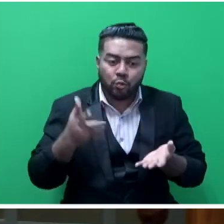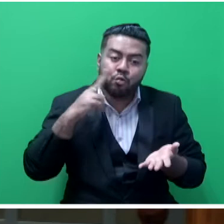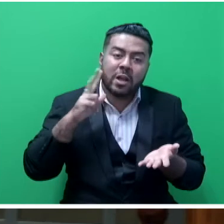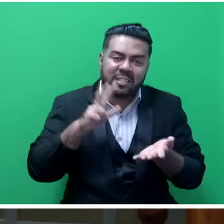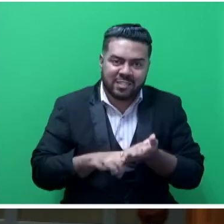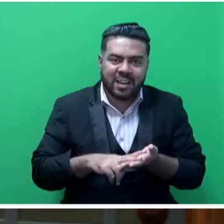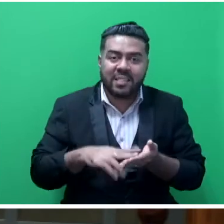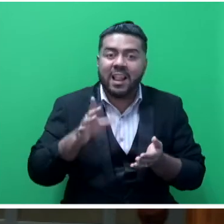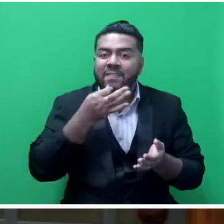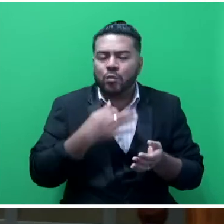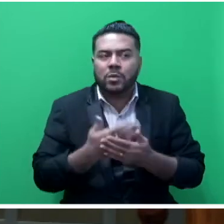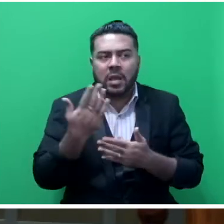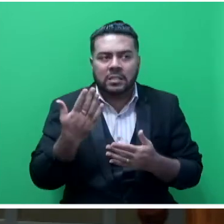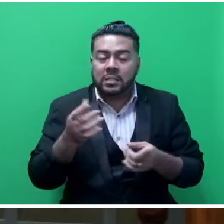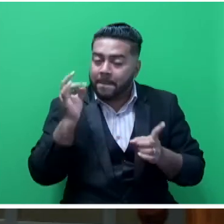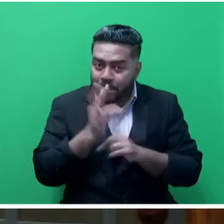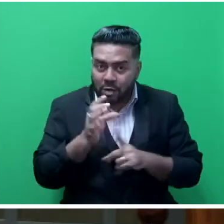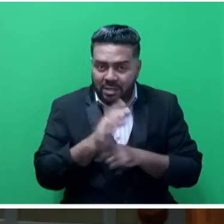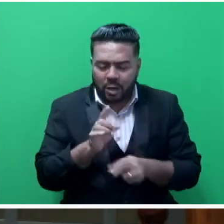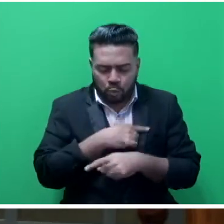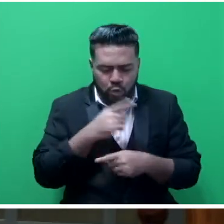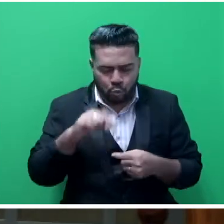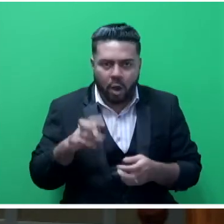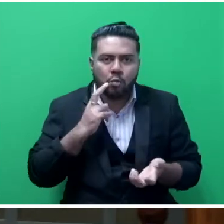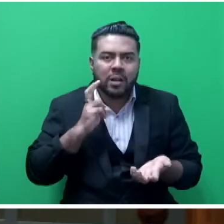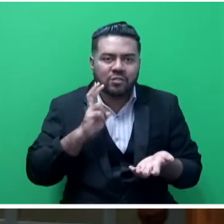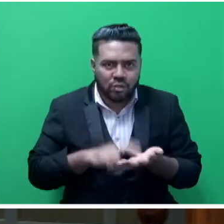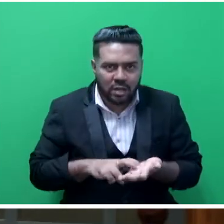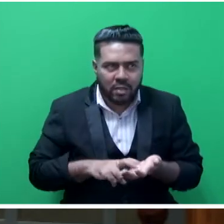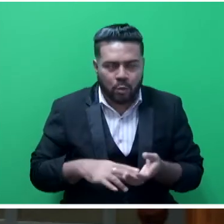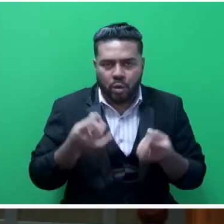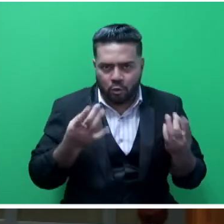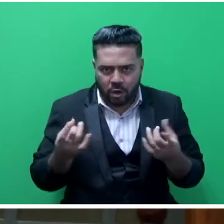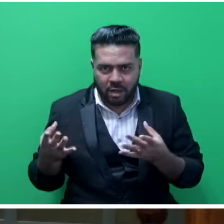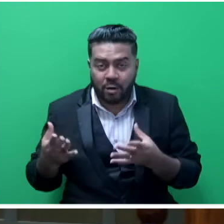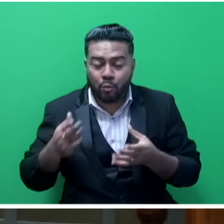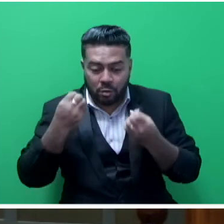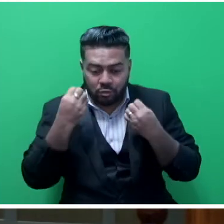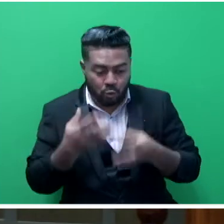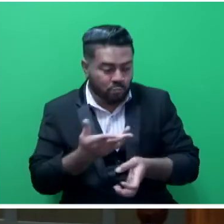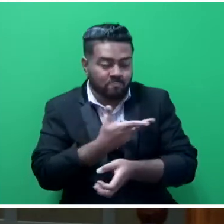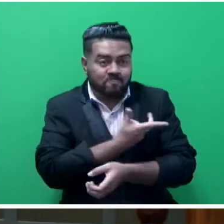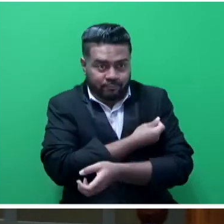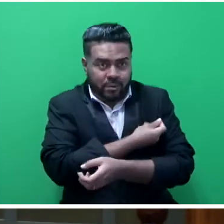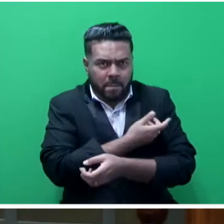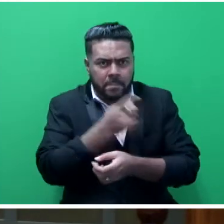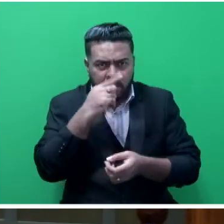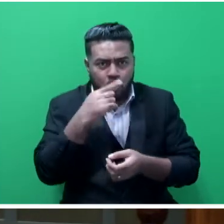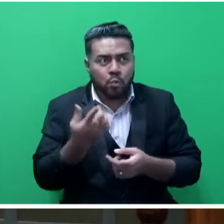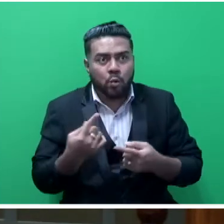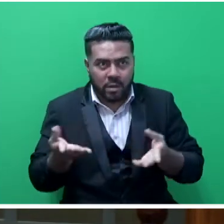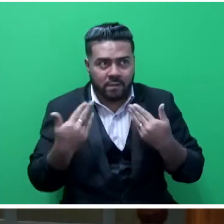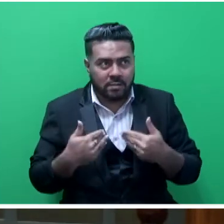days. It is important that we do our registration, that we are ready, that we show to COVAX, we also show to those who will be able to give us the